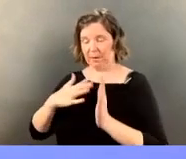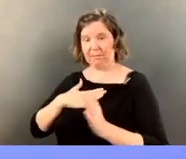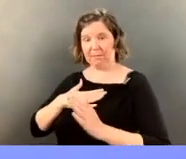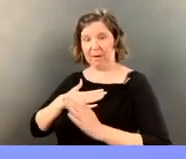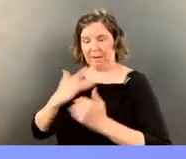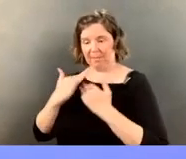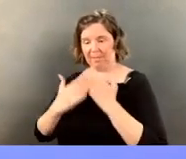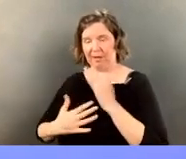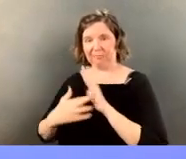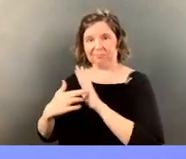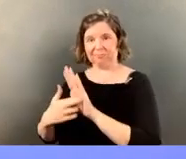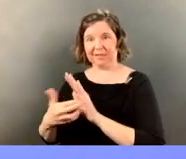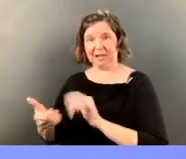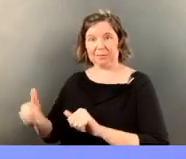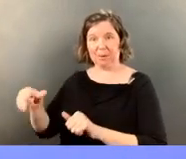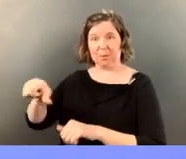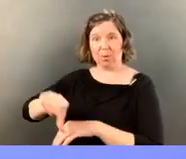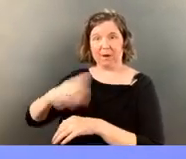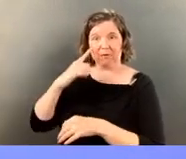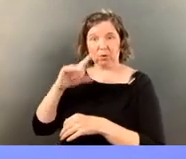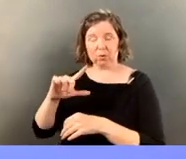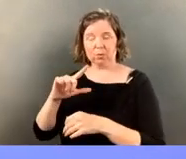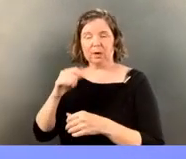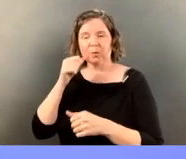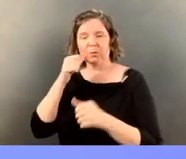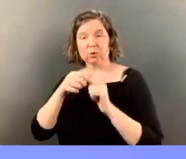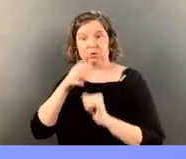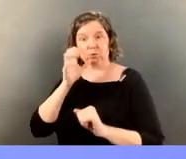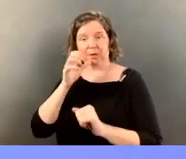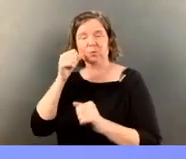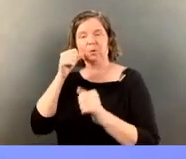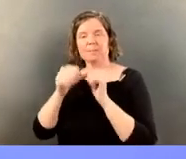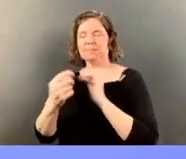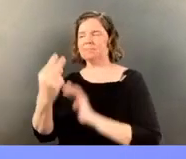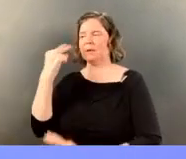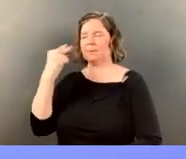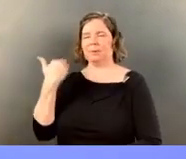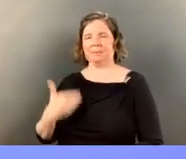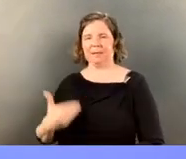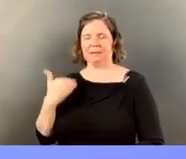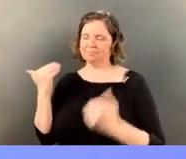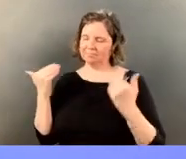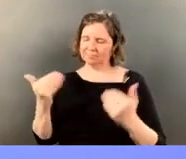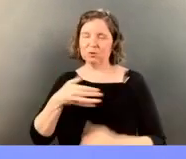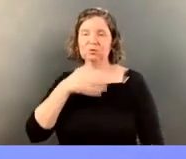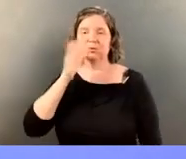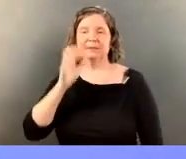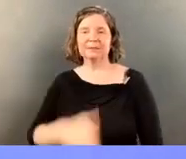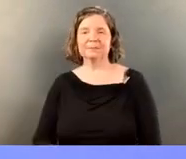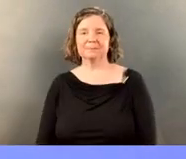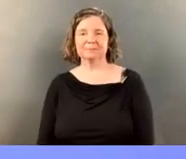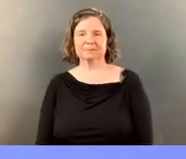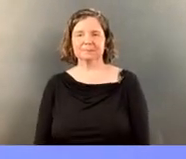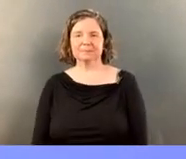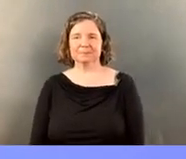for you, blood of the new covenant. Whenever you drink this, do it in remembrance of me. So let's drink.